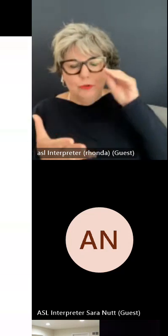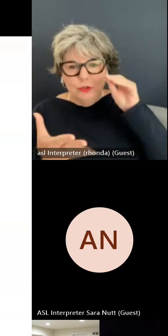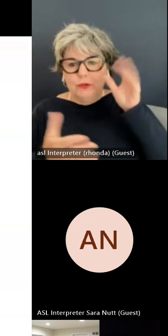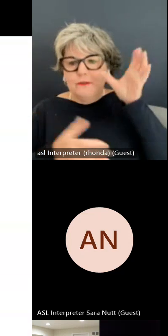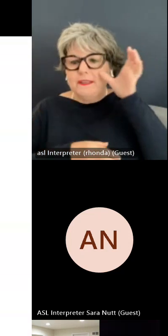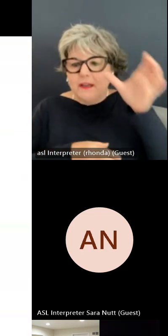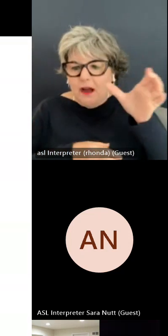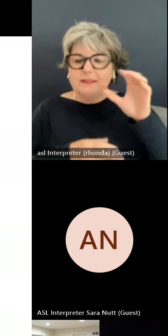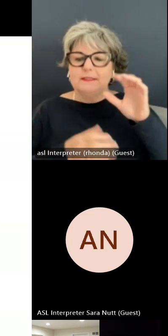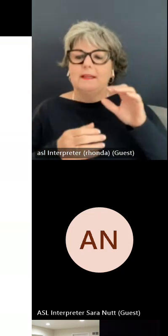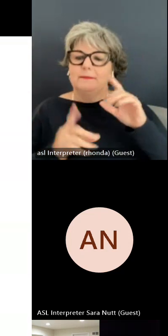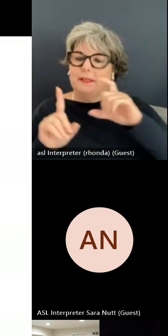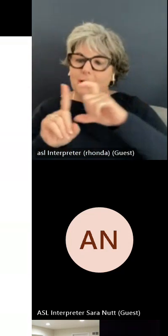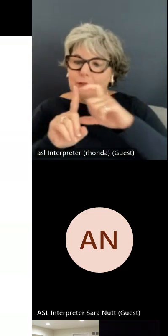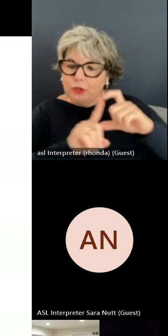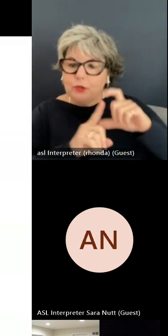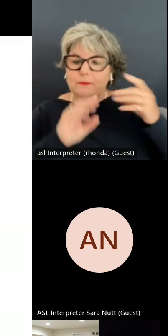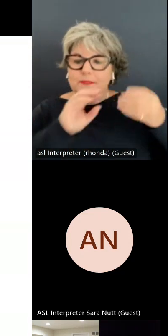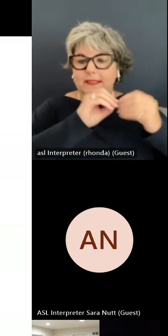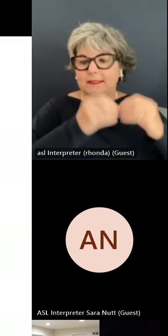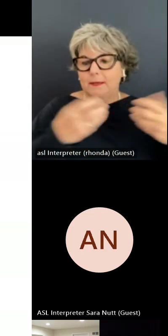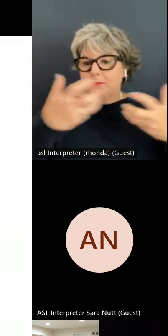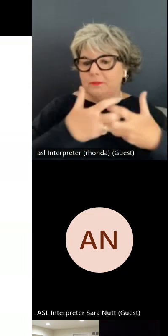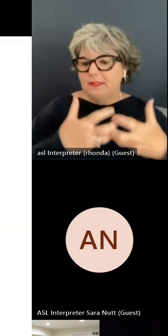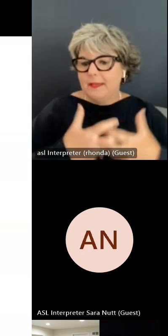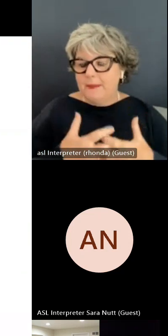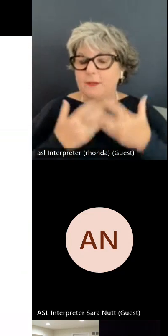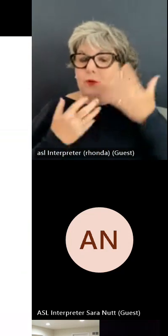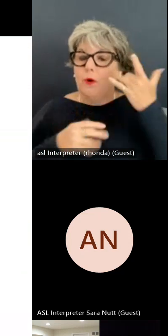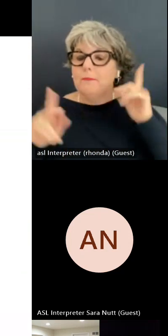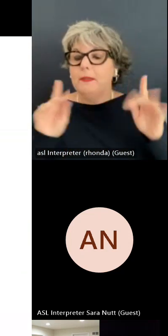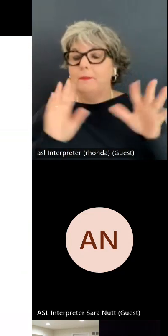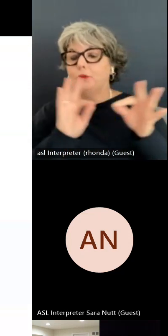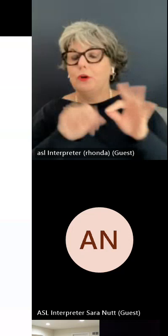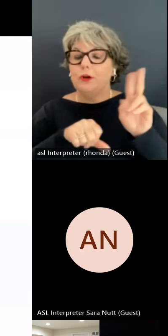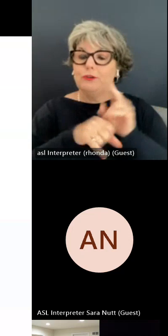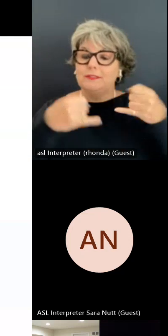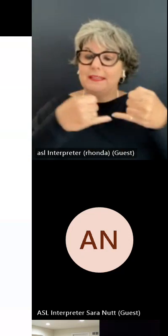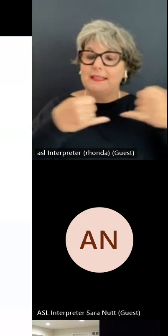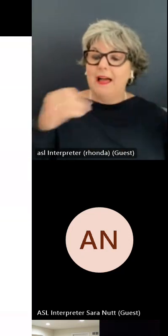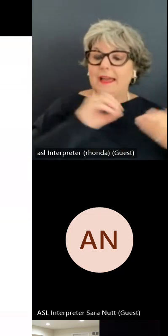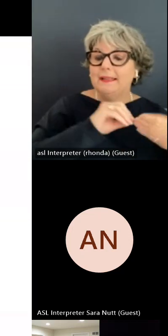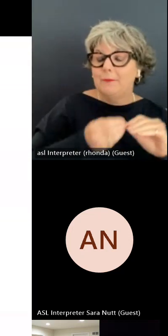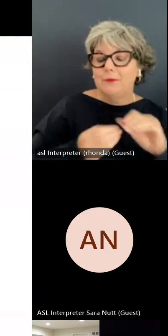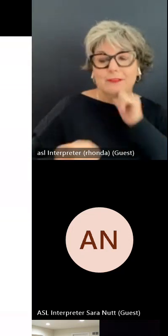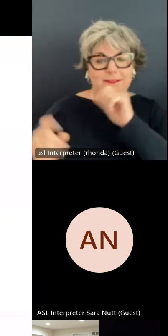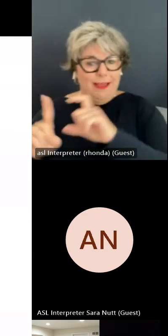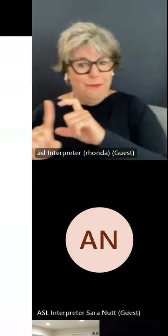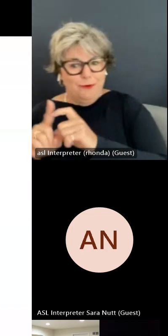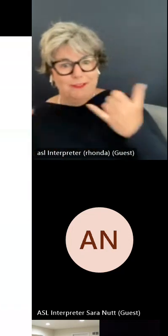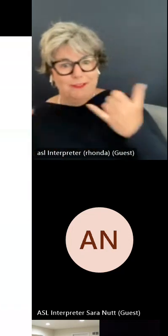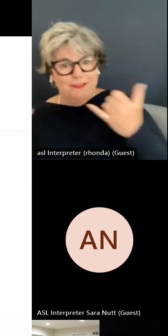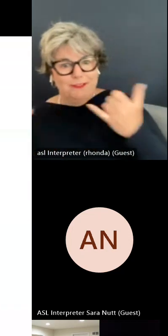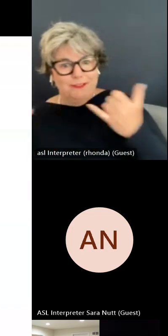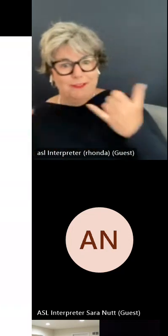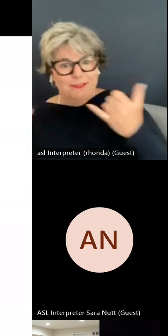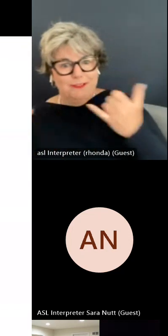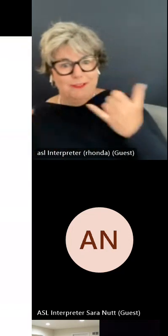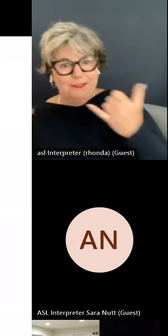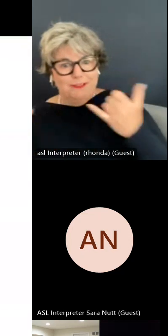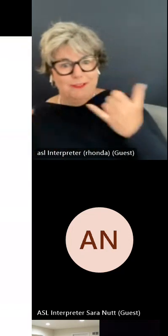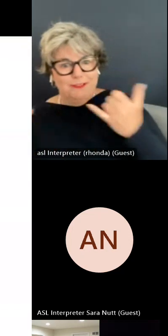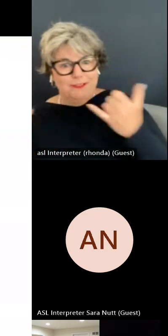key terms, key line numbers, because that's the way people talk. And so here it is. Here's